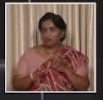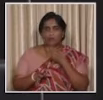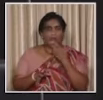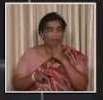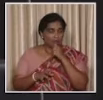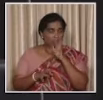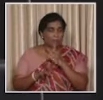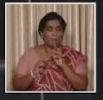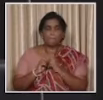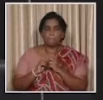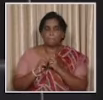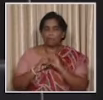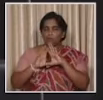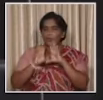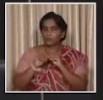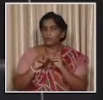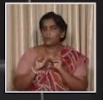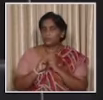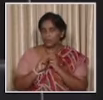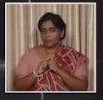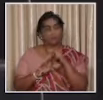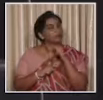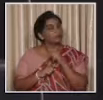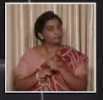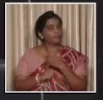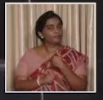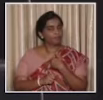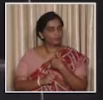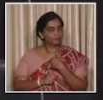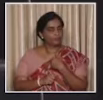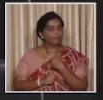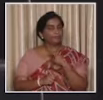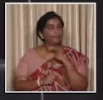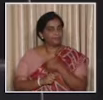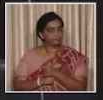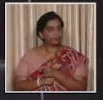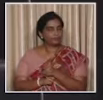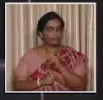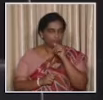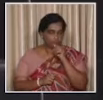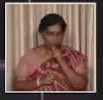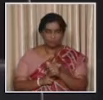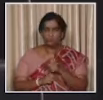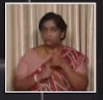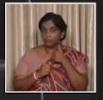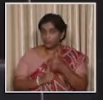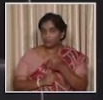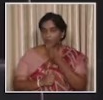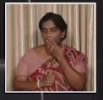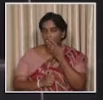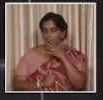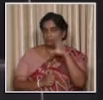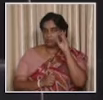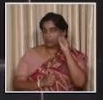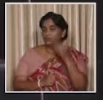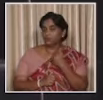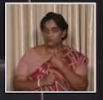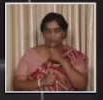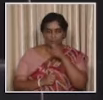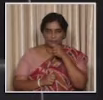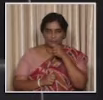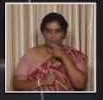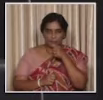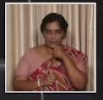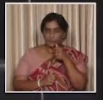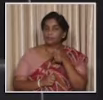So we had to be this is a serious lesson, but I don't think we should immediately, just because there was a flood problem,